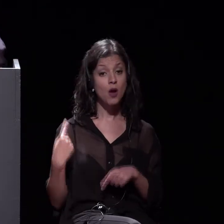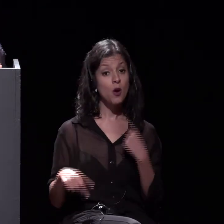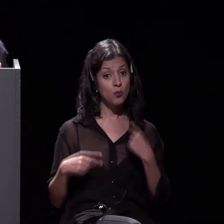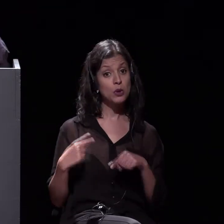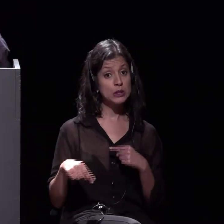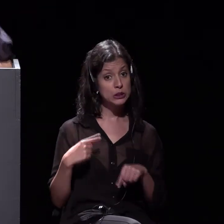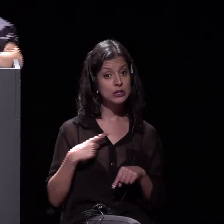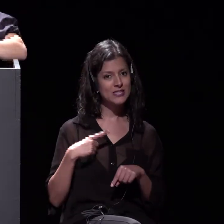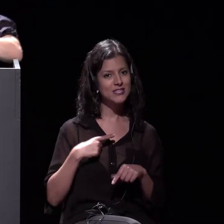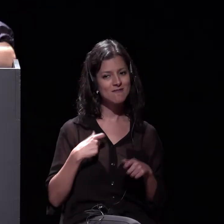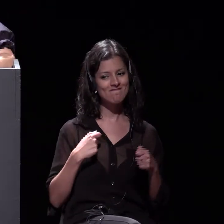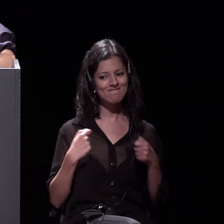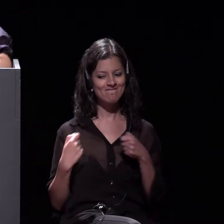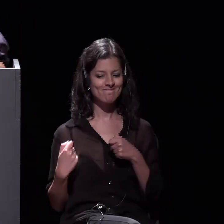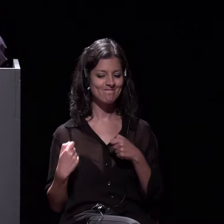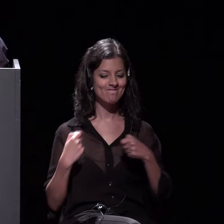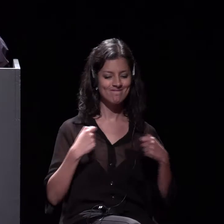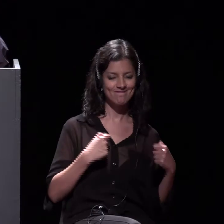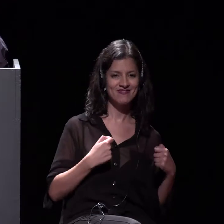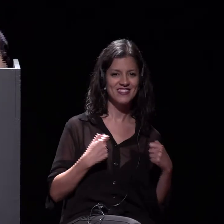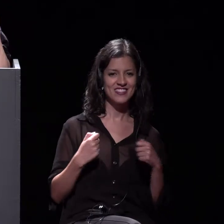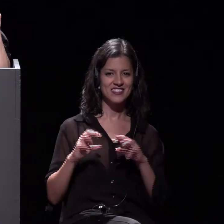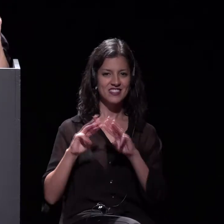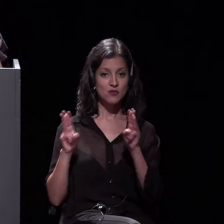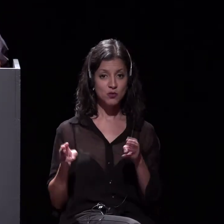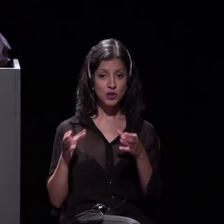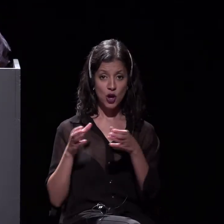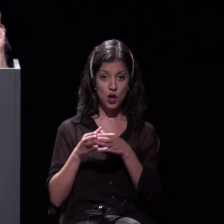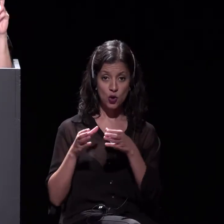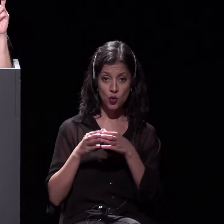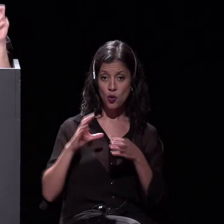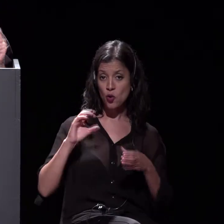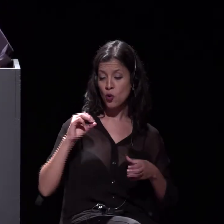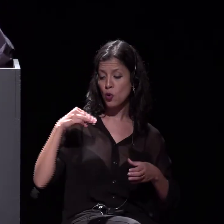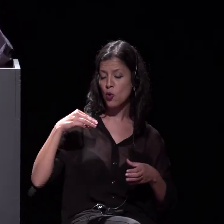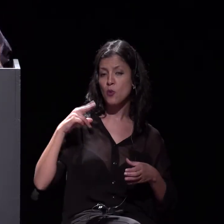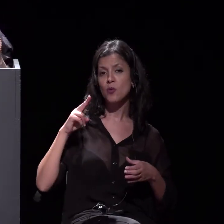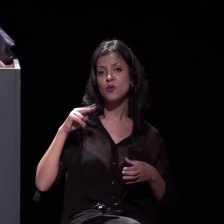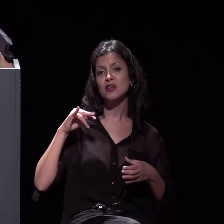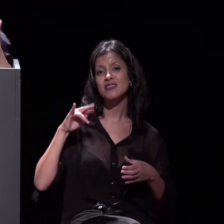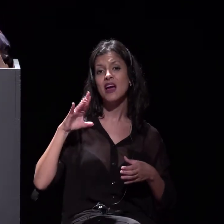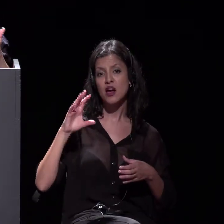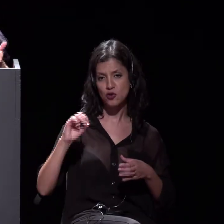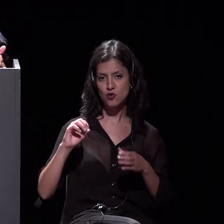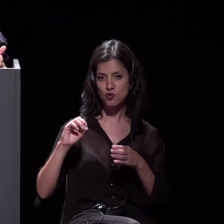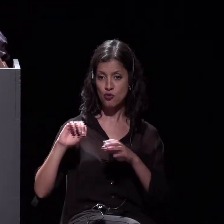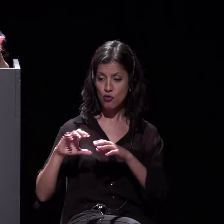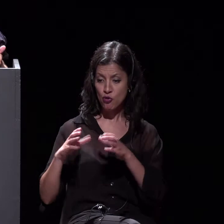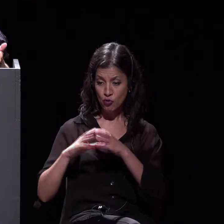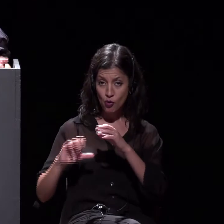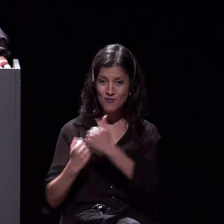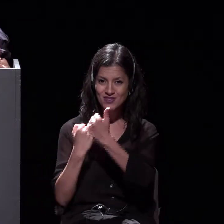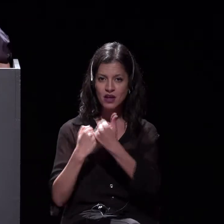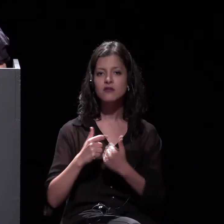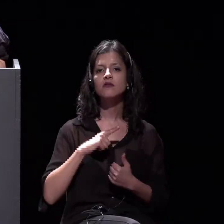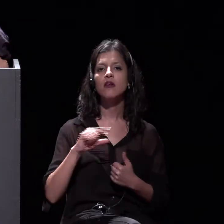ways, always is at risk of moving towards what has been called its perverted forerunner, which is the Heimat Museum in Germany